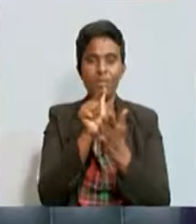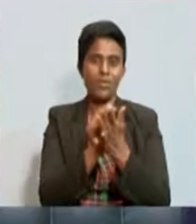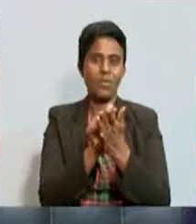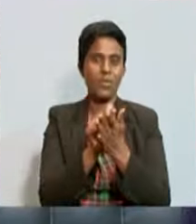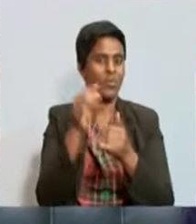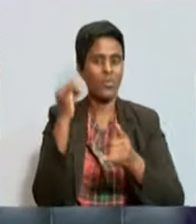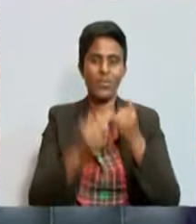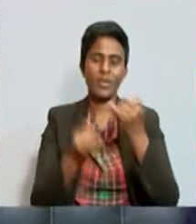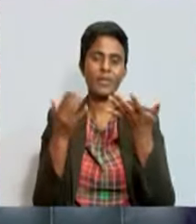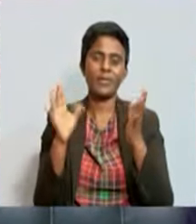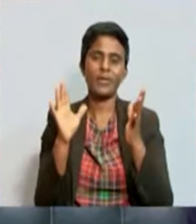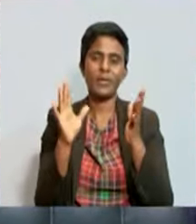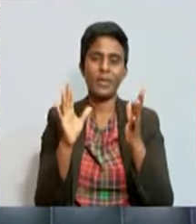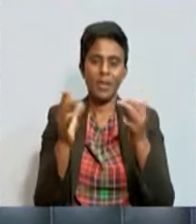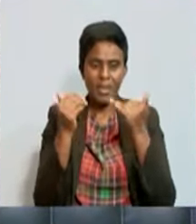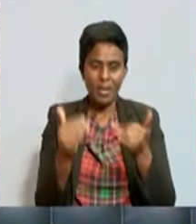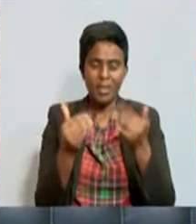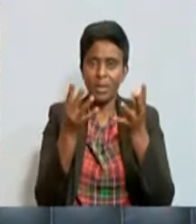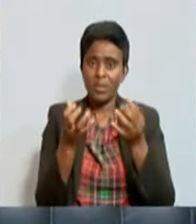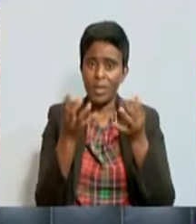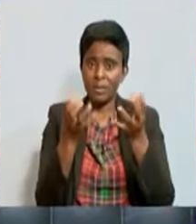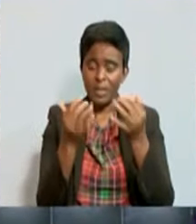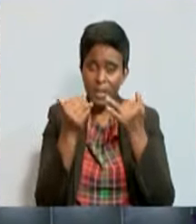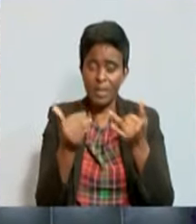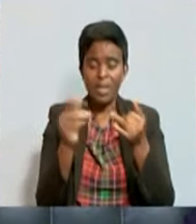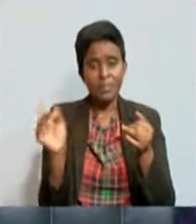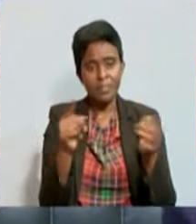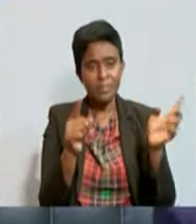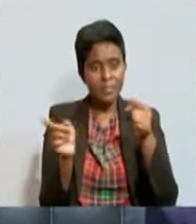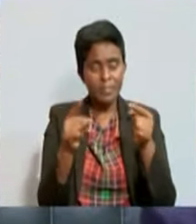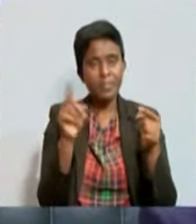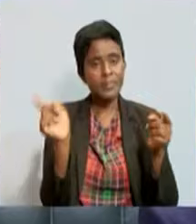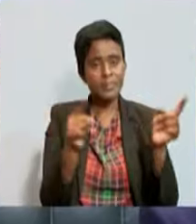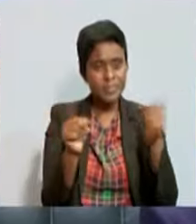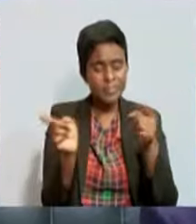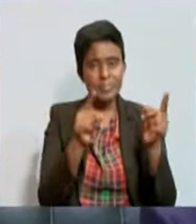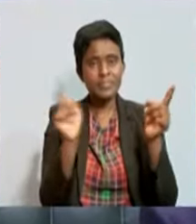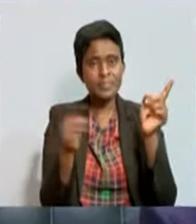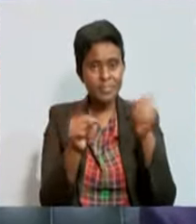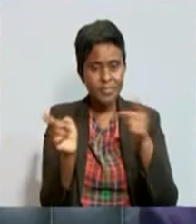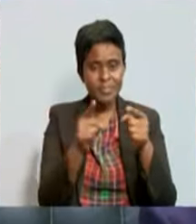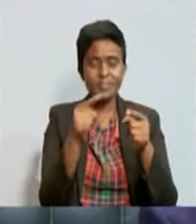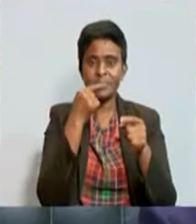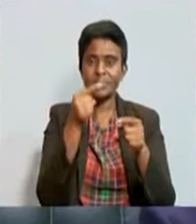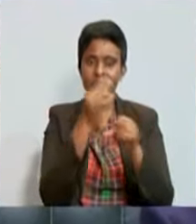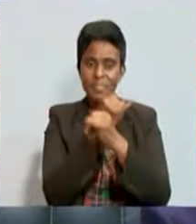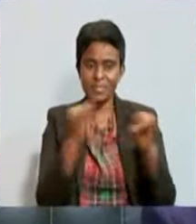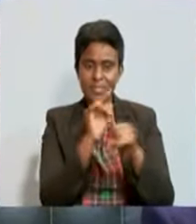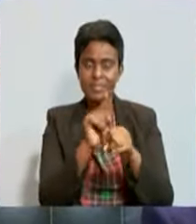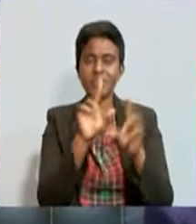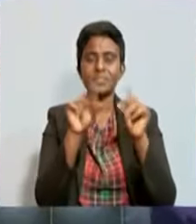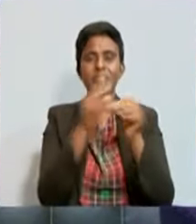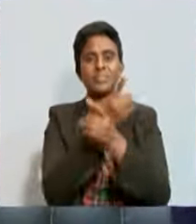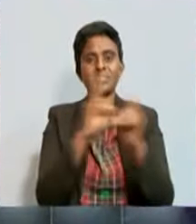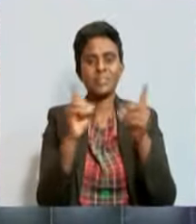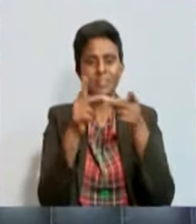all. To want to perpetuate the issue that there is no democratic space, how are you being